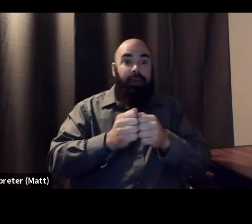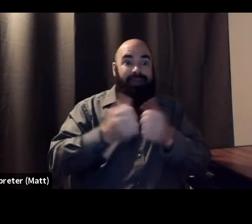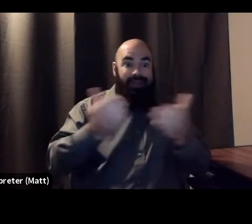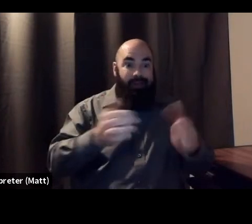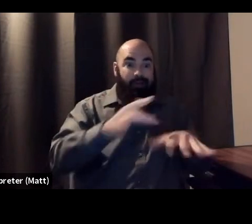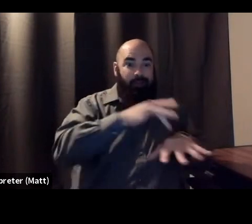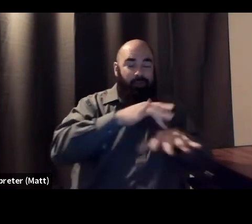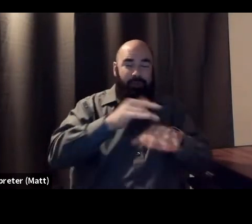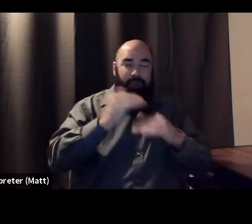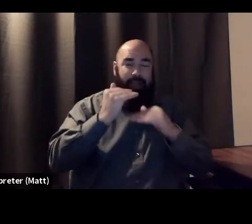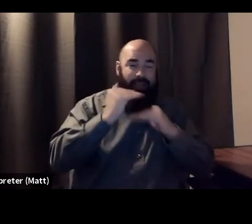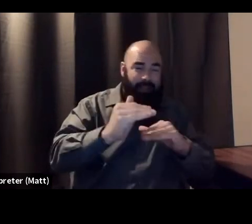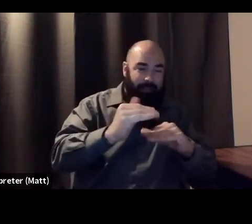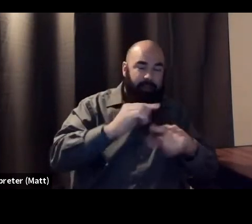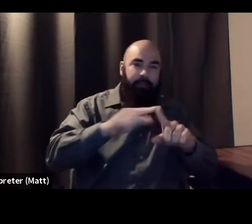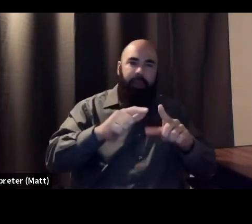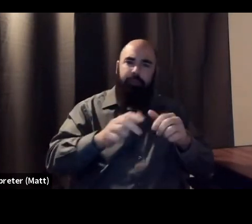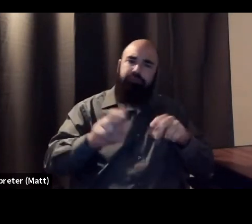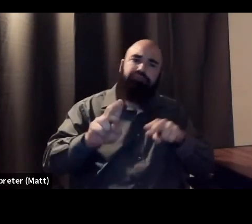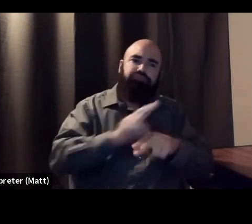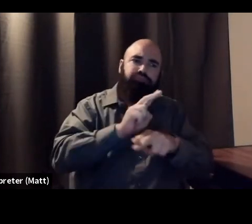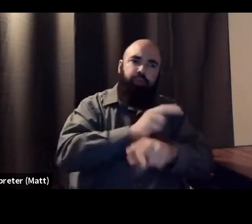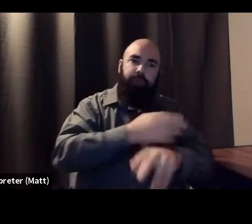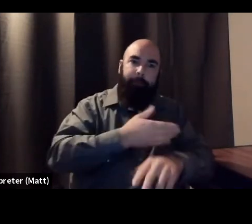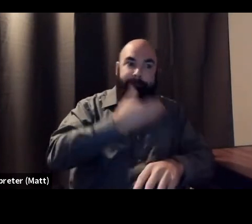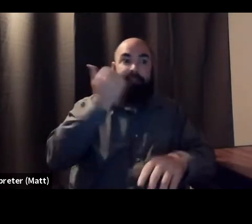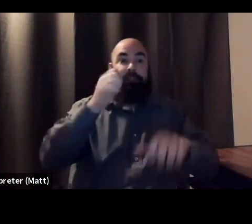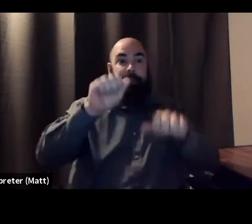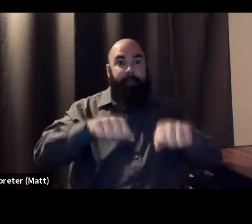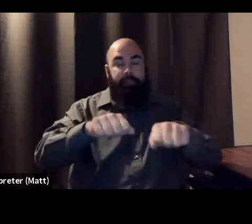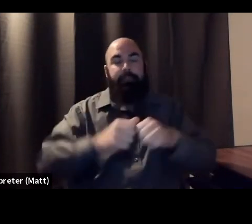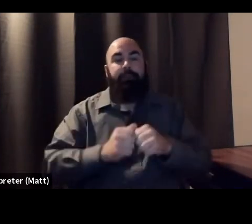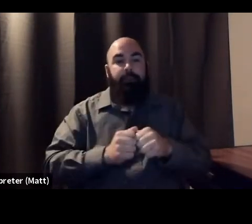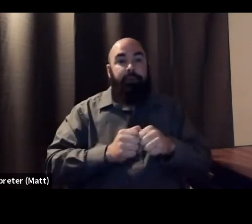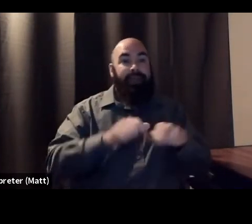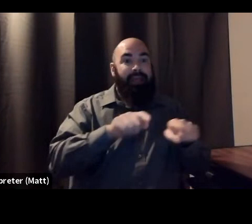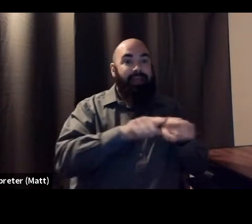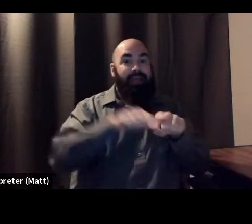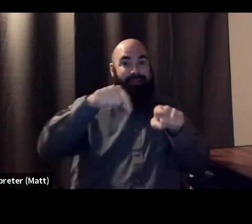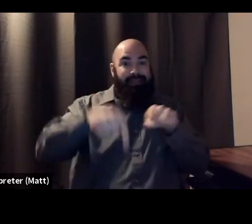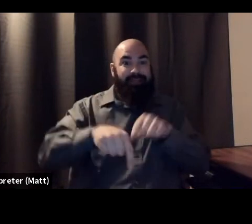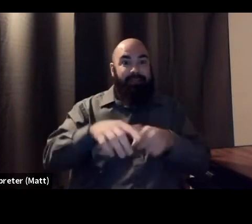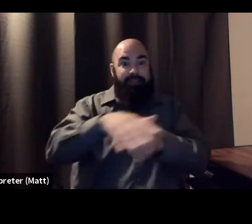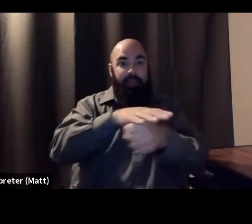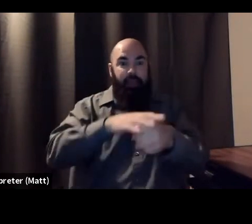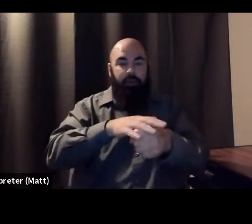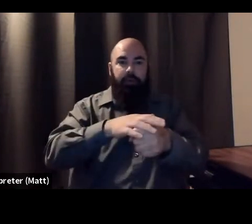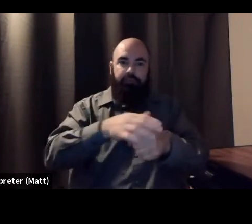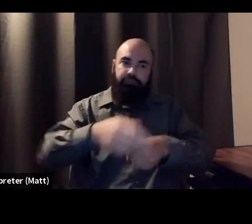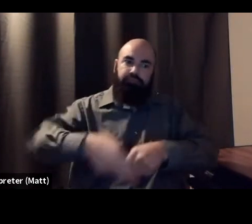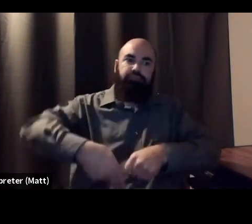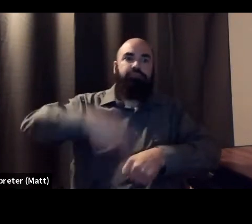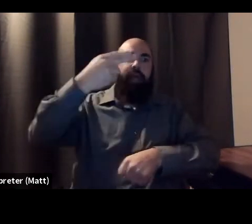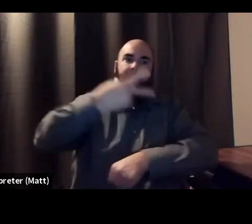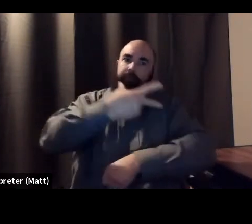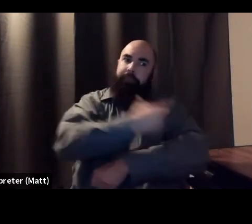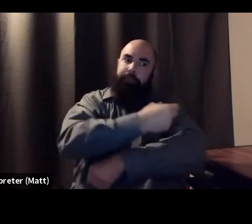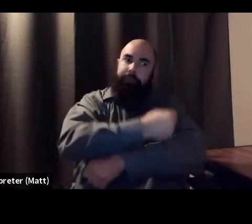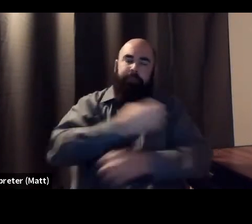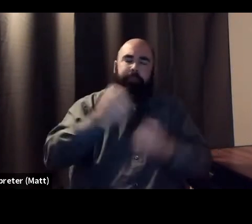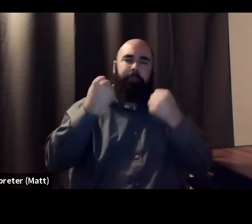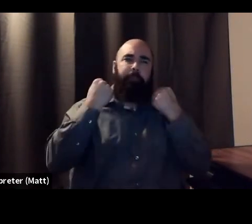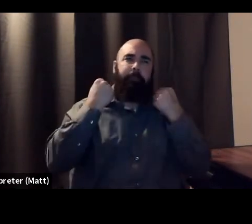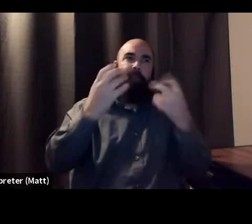greatest impact. As a result, we have some of the highest vaccination rates in the state, which is helping people return to our daily